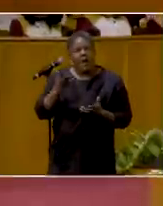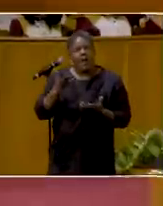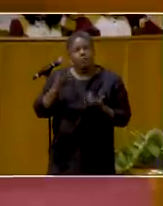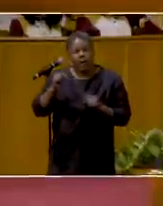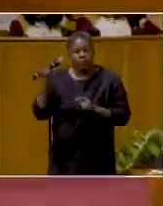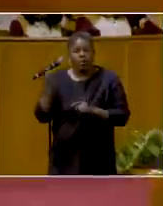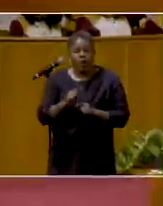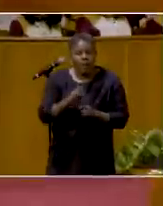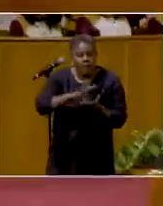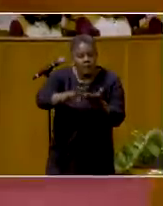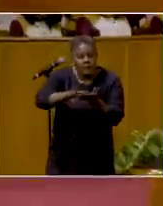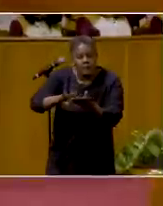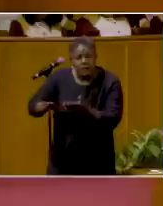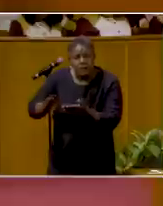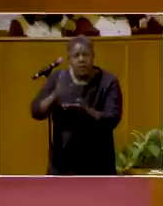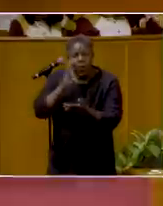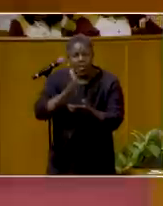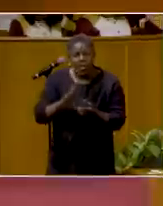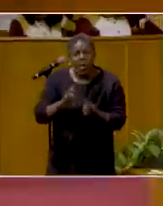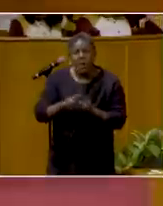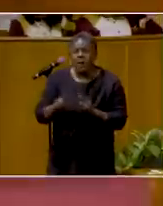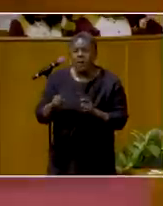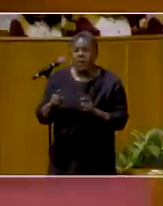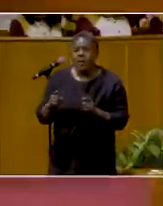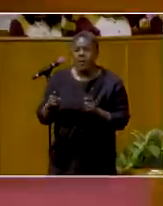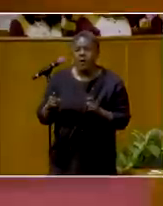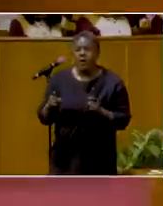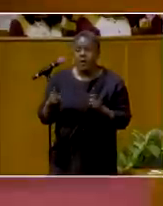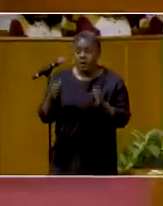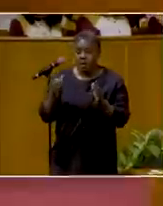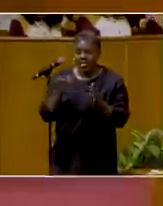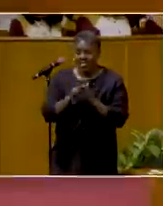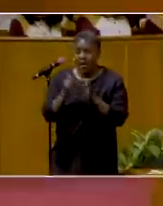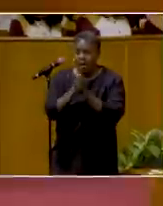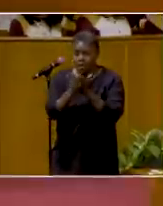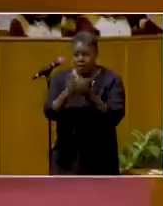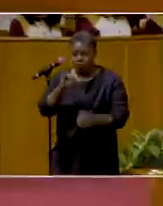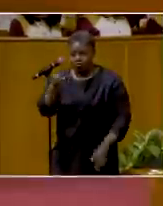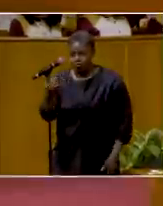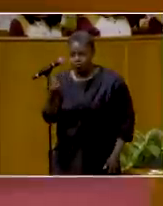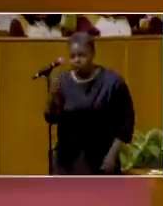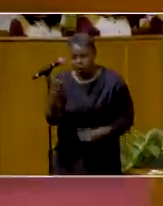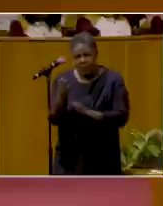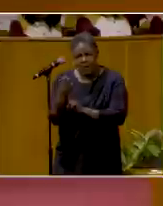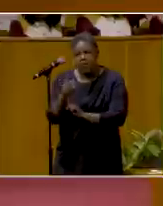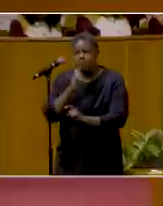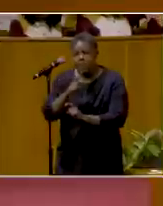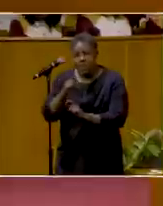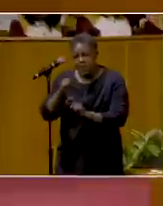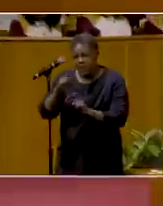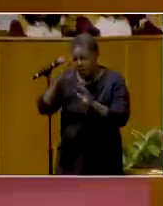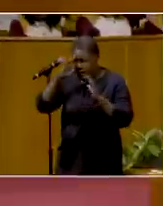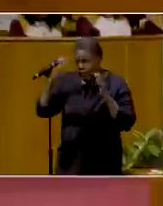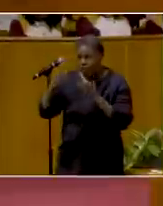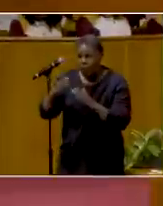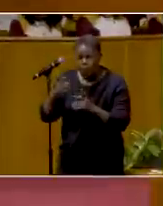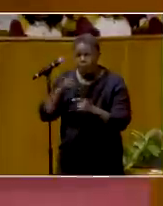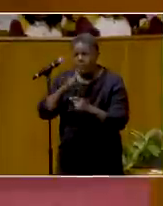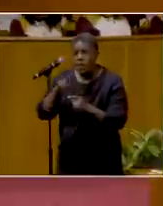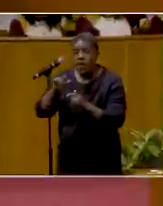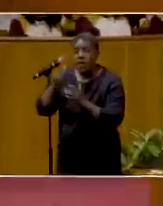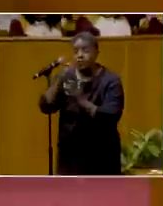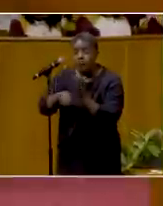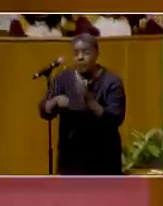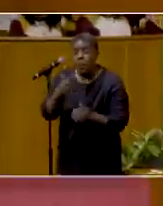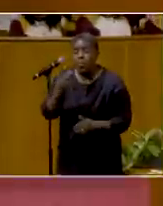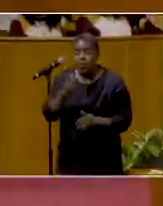and turn around. The whole of the book of Job really hinges on Job's confession in chapter